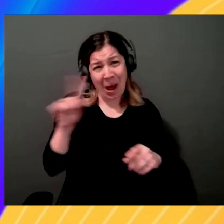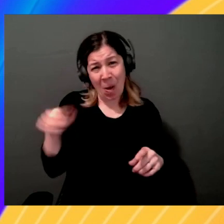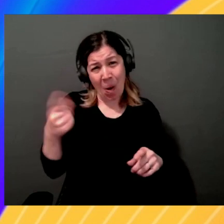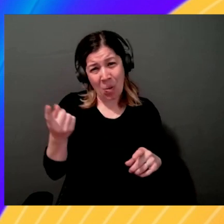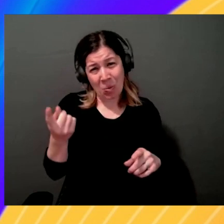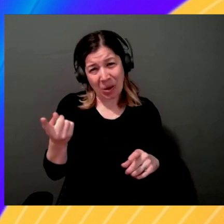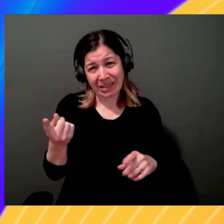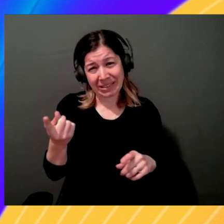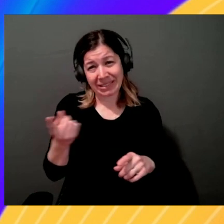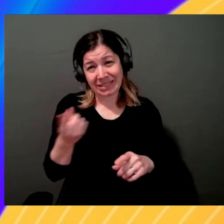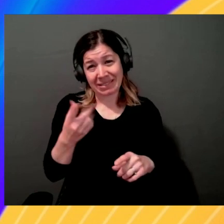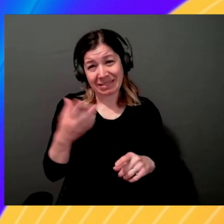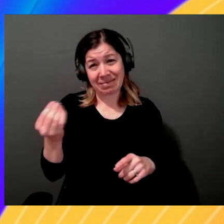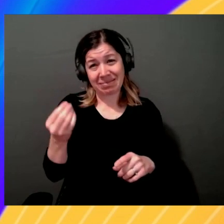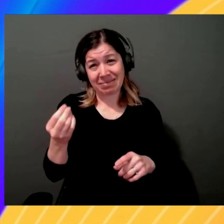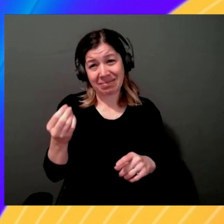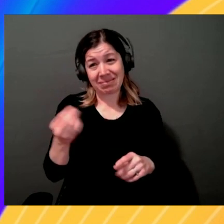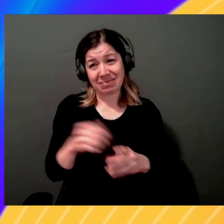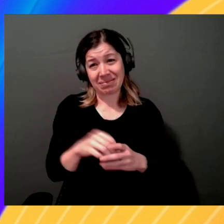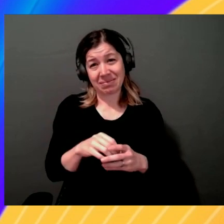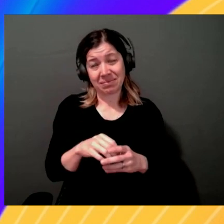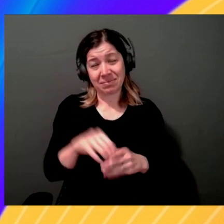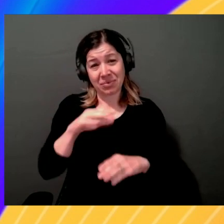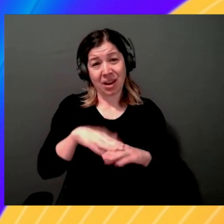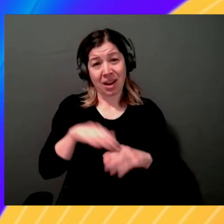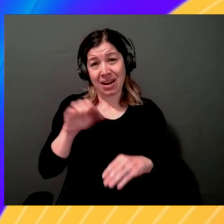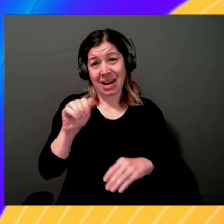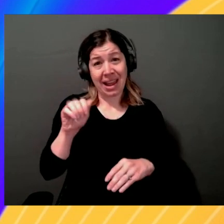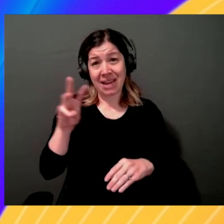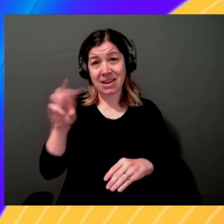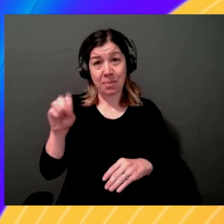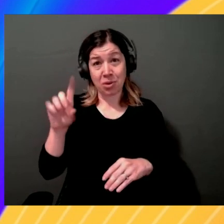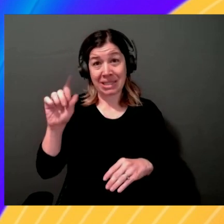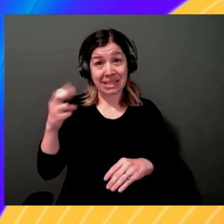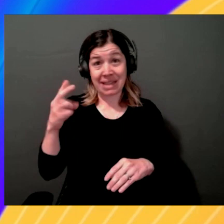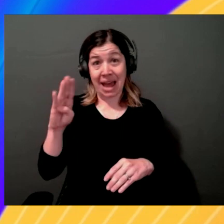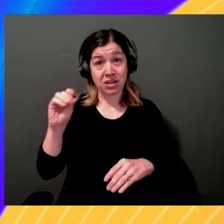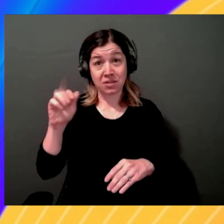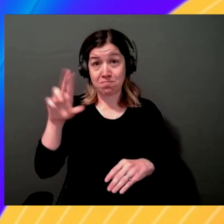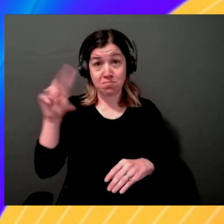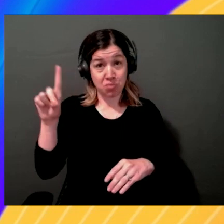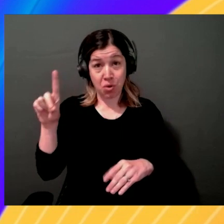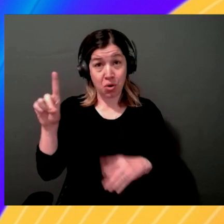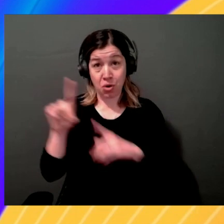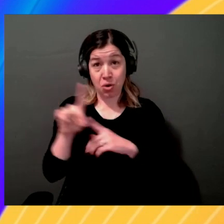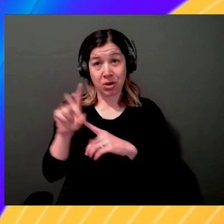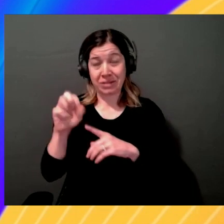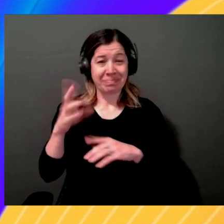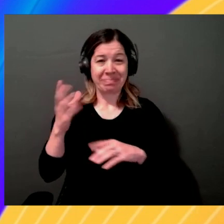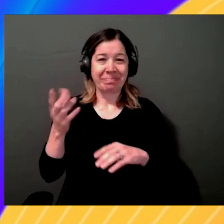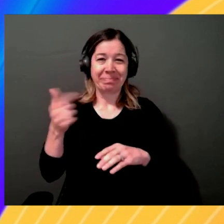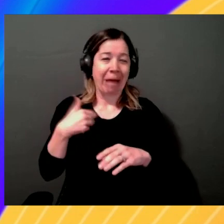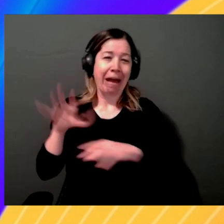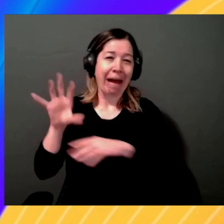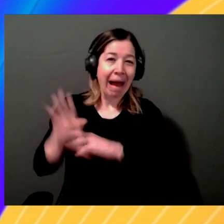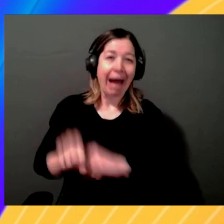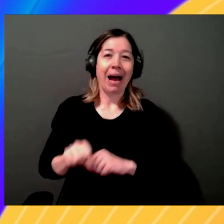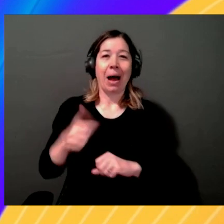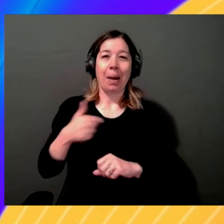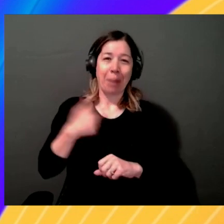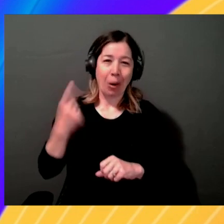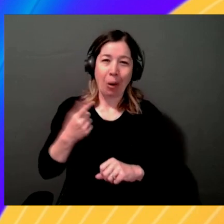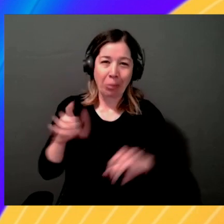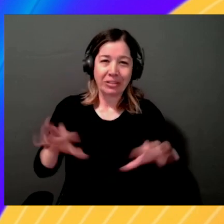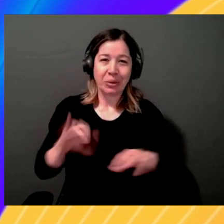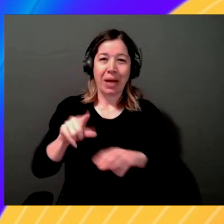on the AWS dashboard, and so just force a habit. I'm always doing dashes. No, all it good. makes things